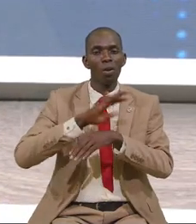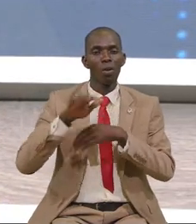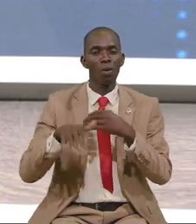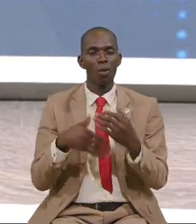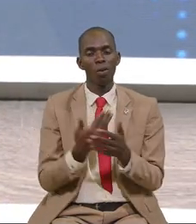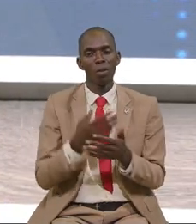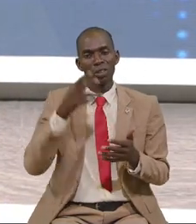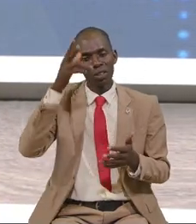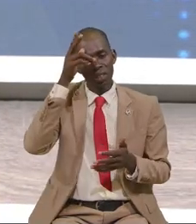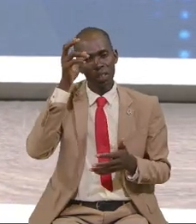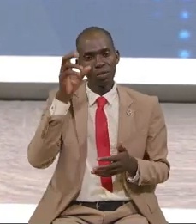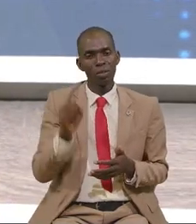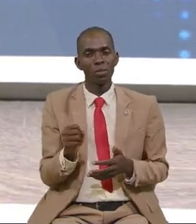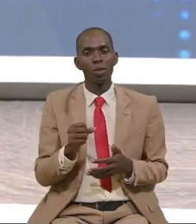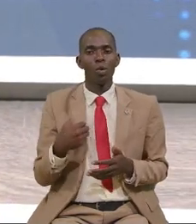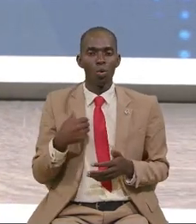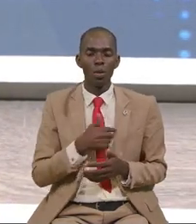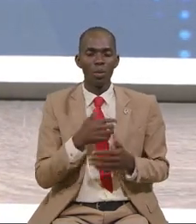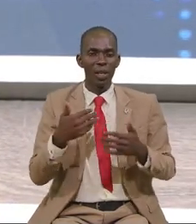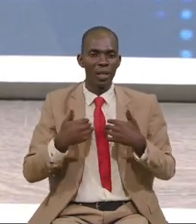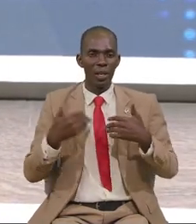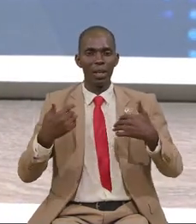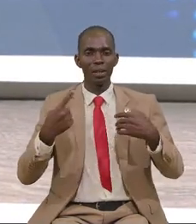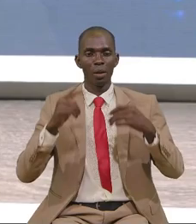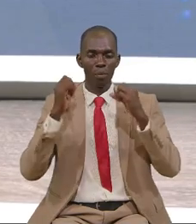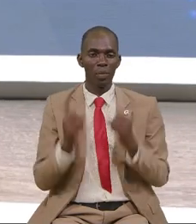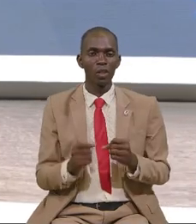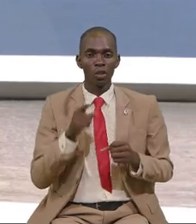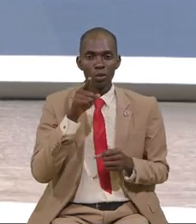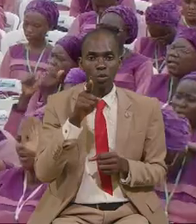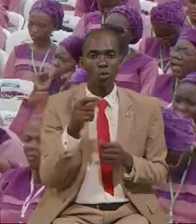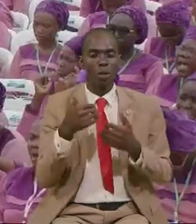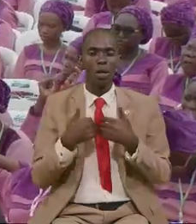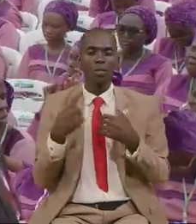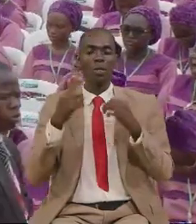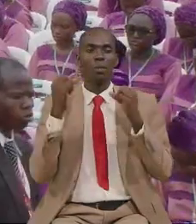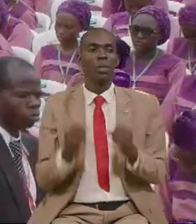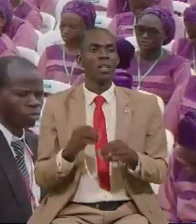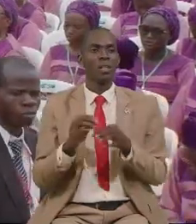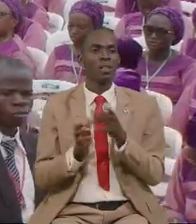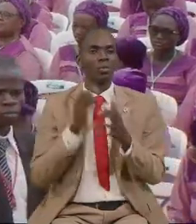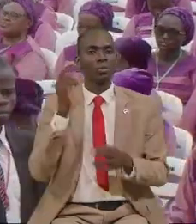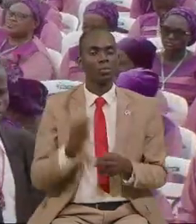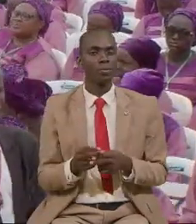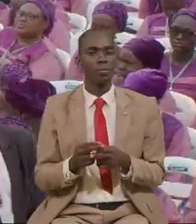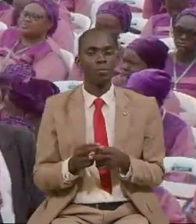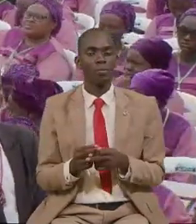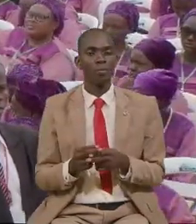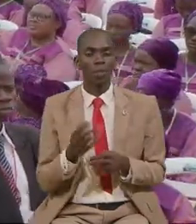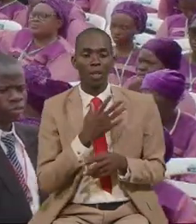devils. We have the power. You have the power to